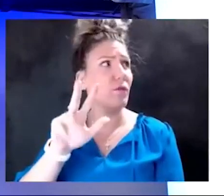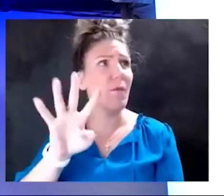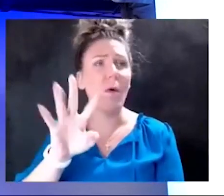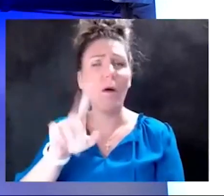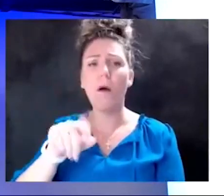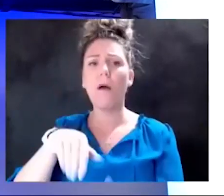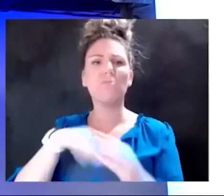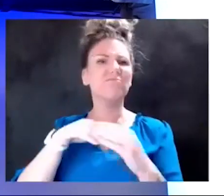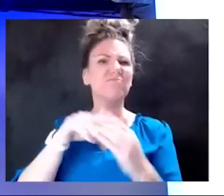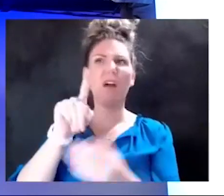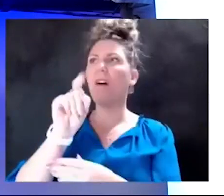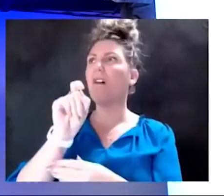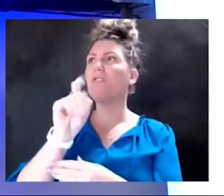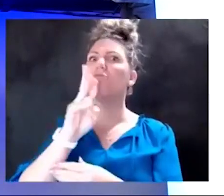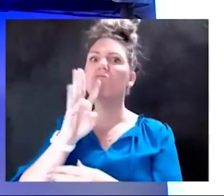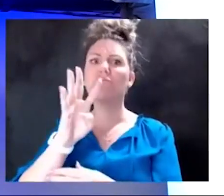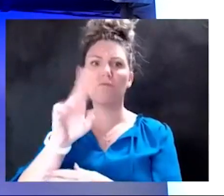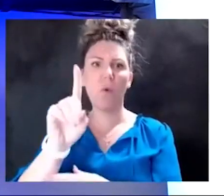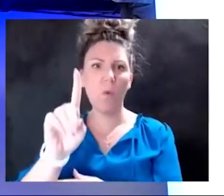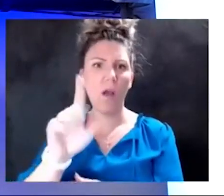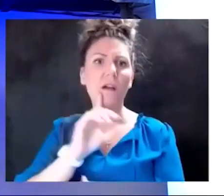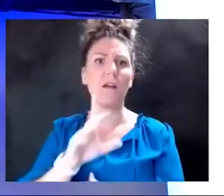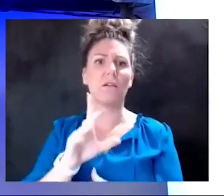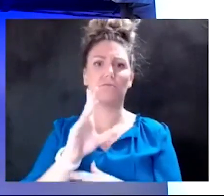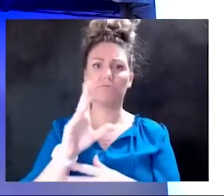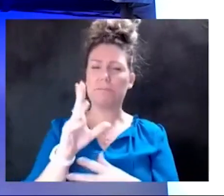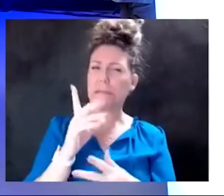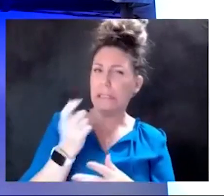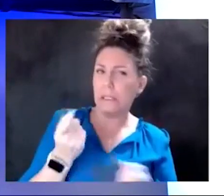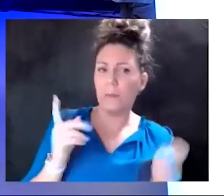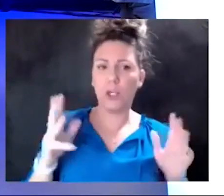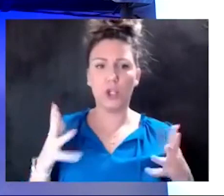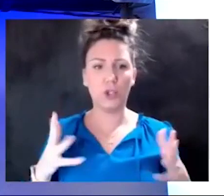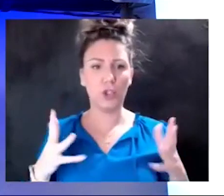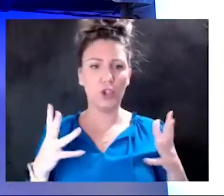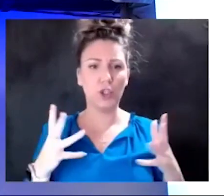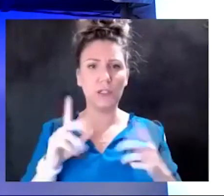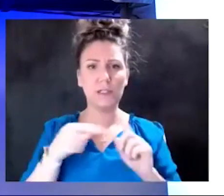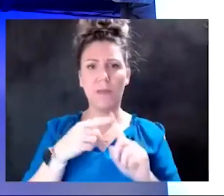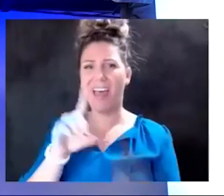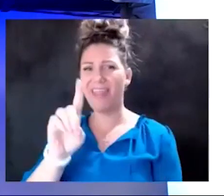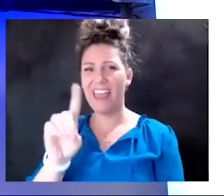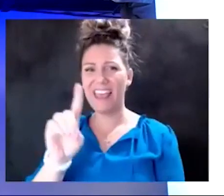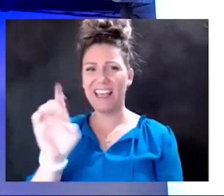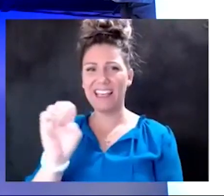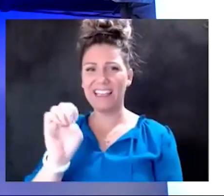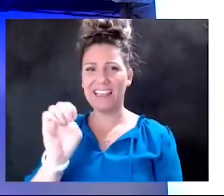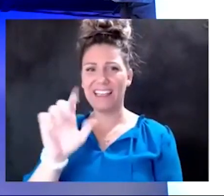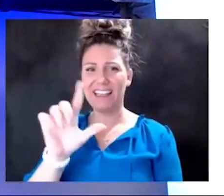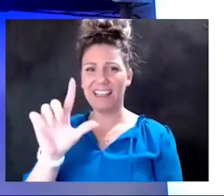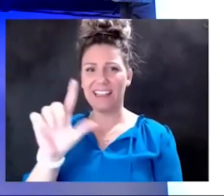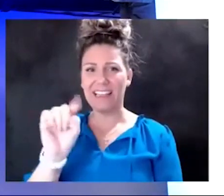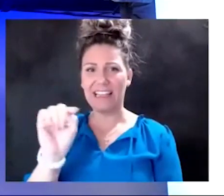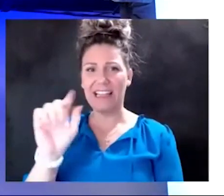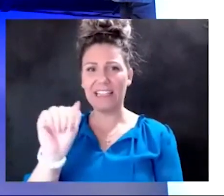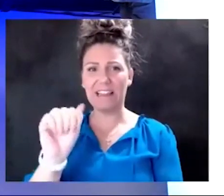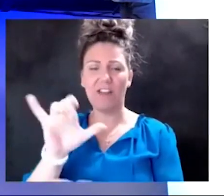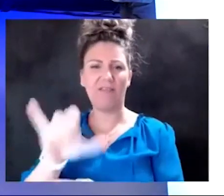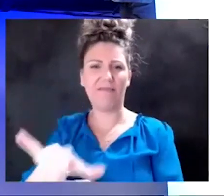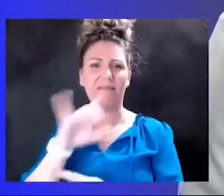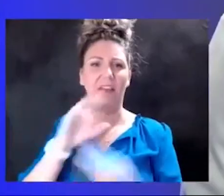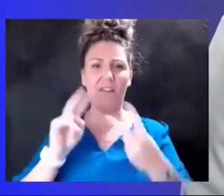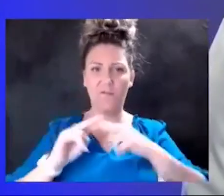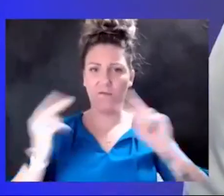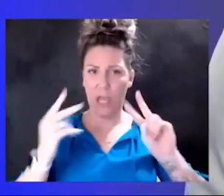upward trend. I think all of us are a little nervous about the Delta variant. What do you think? You know, I think we have a little bit of,